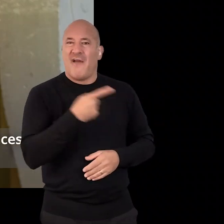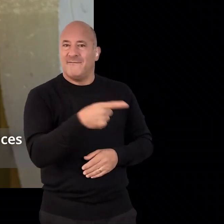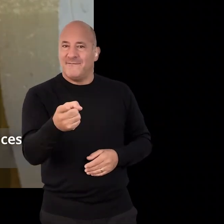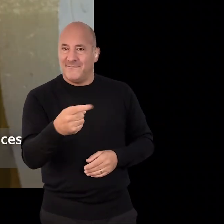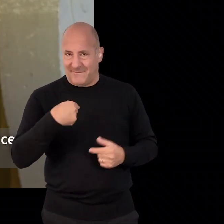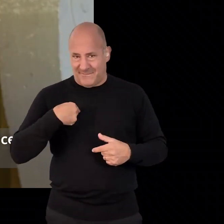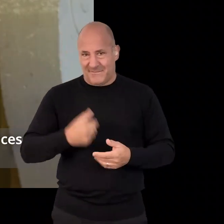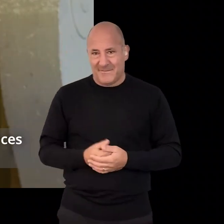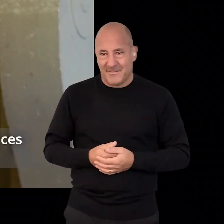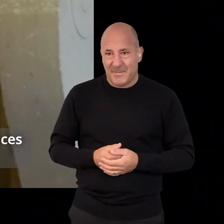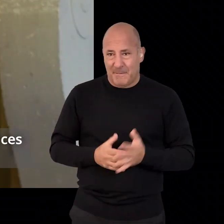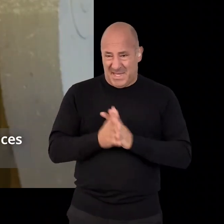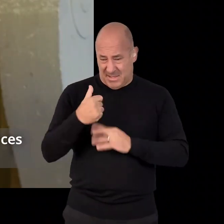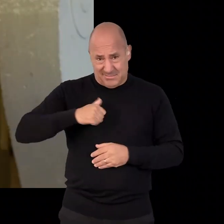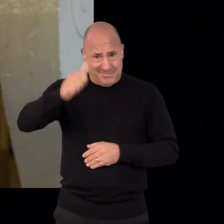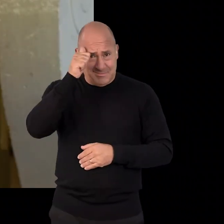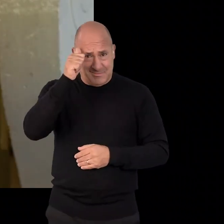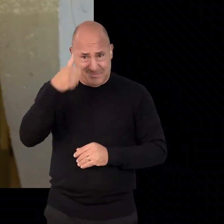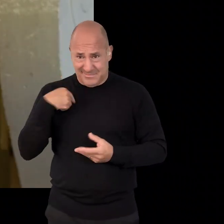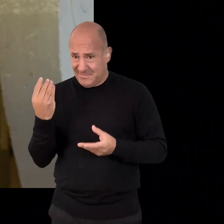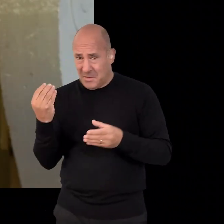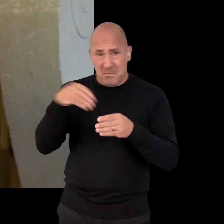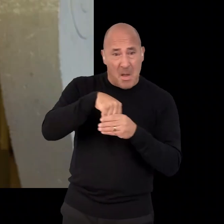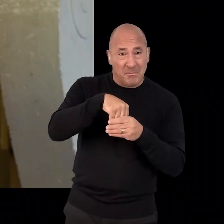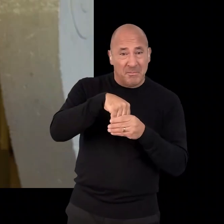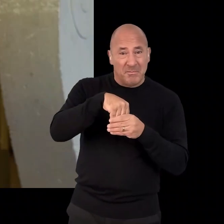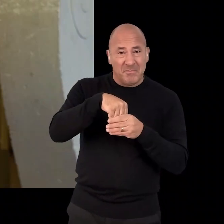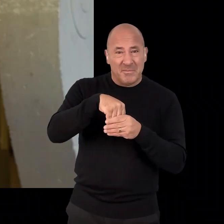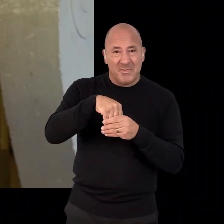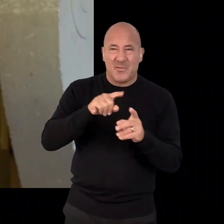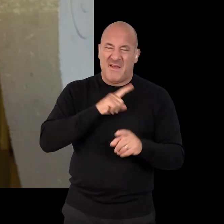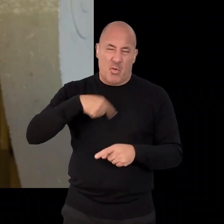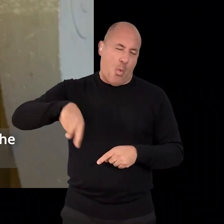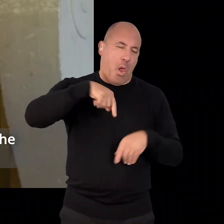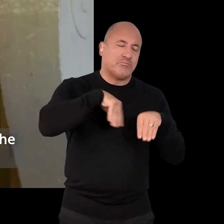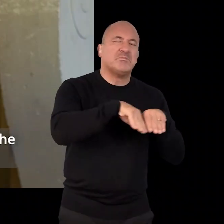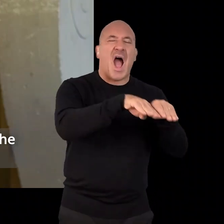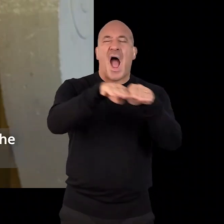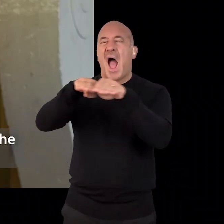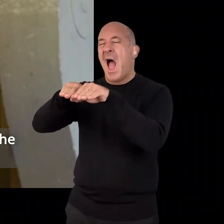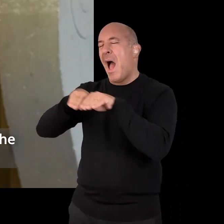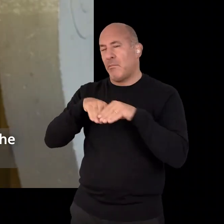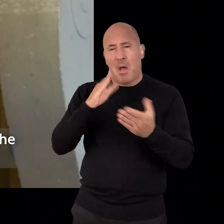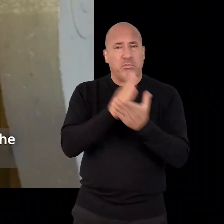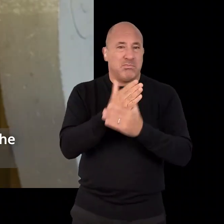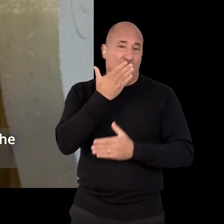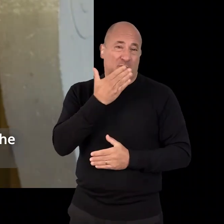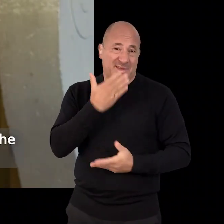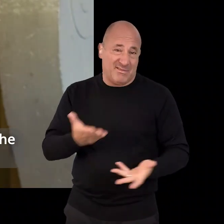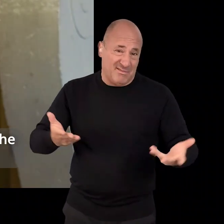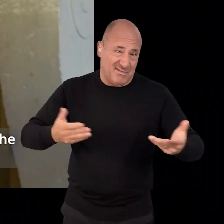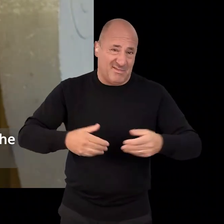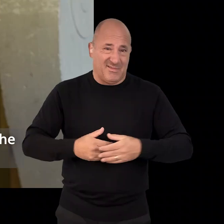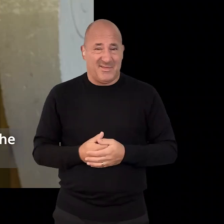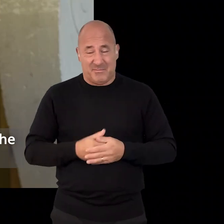experiences that other people haven't, and you can bring that to the mix, because it would be so boring if we were